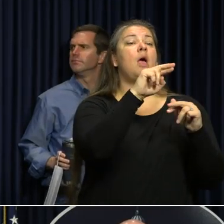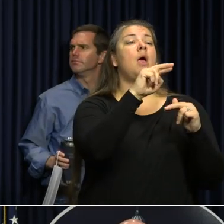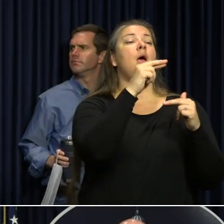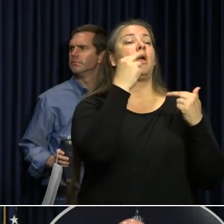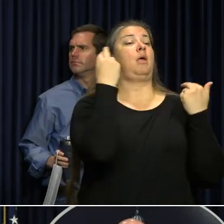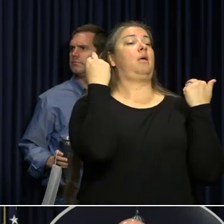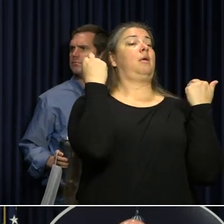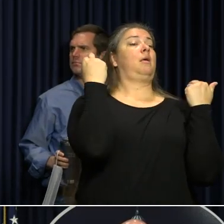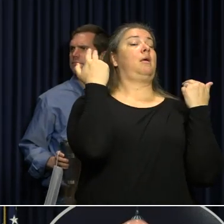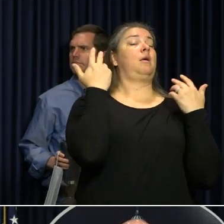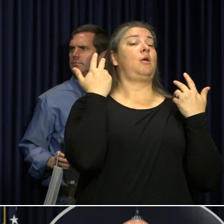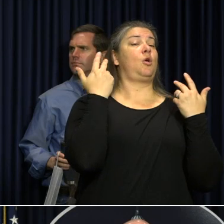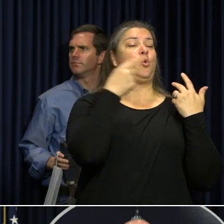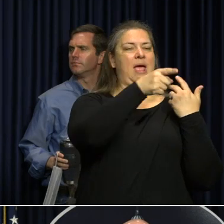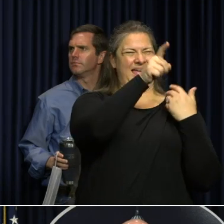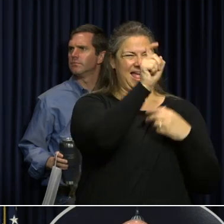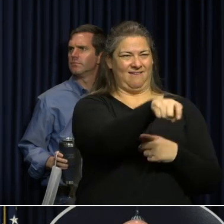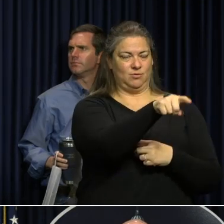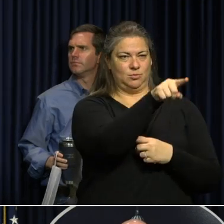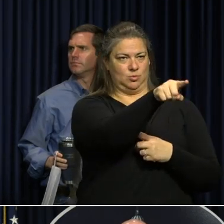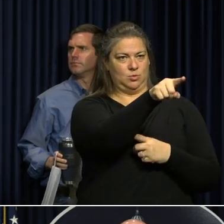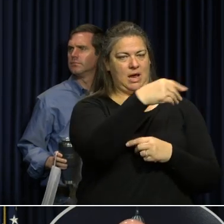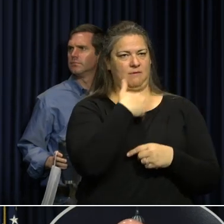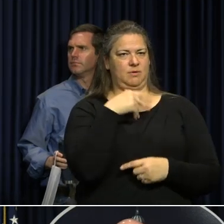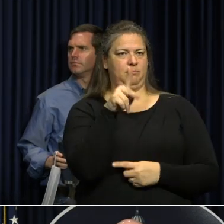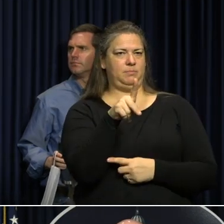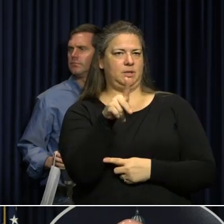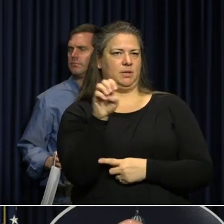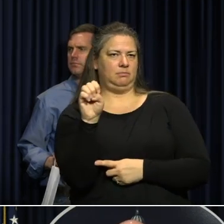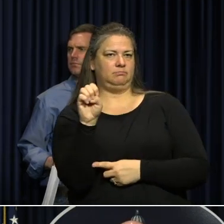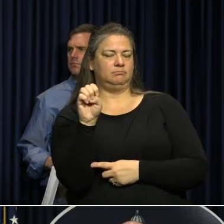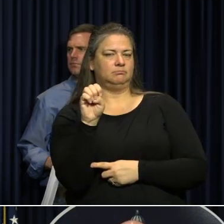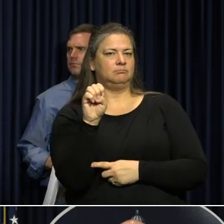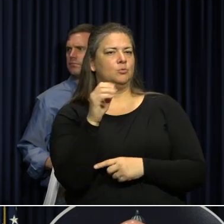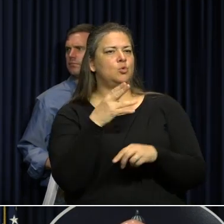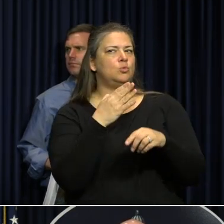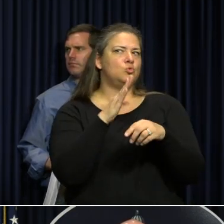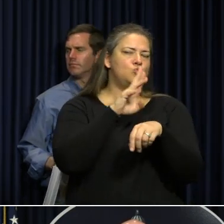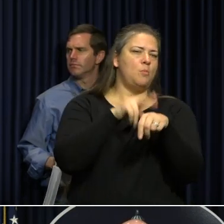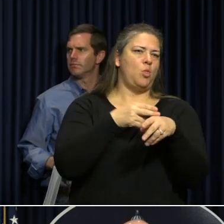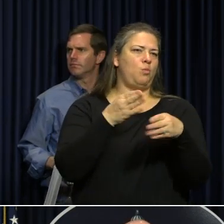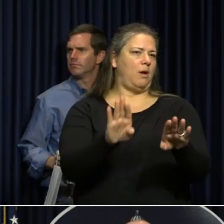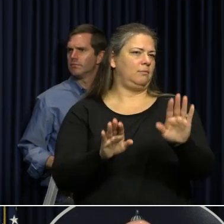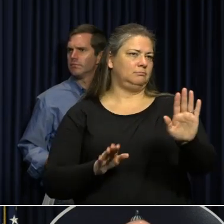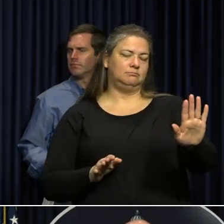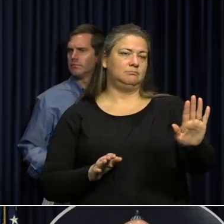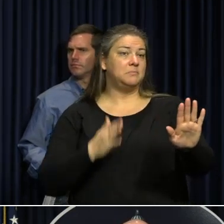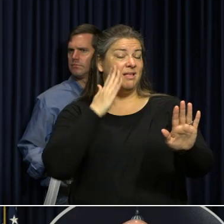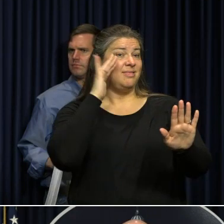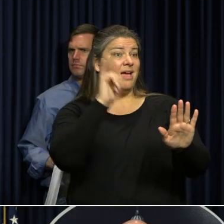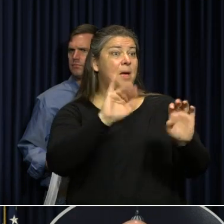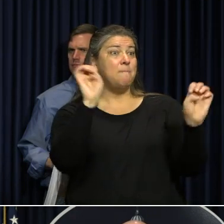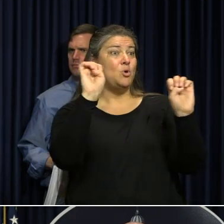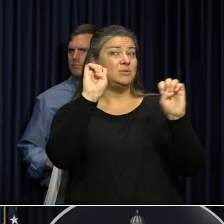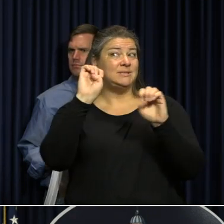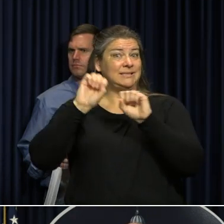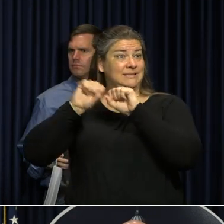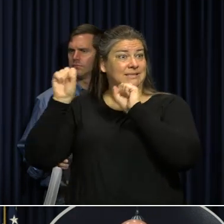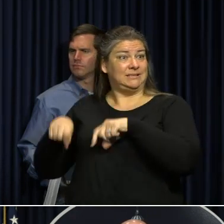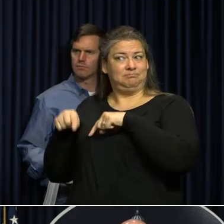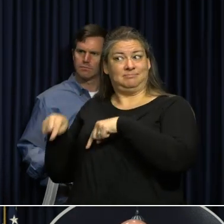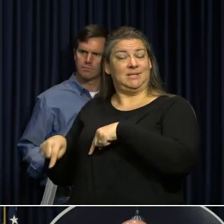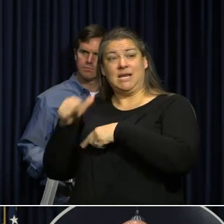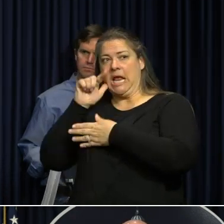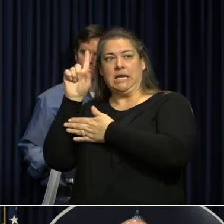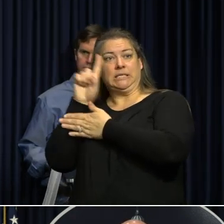health care, you have to be able to get PPE through the normal supply chains, because the emergency system was never designed to